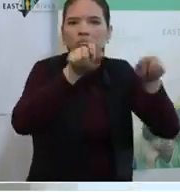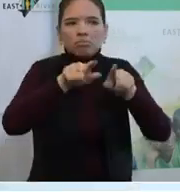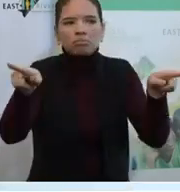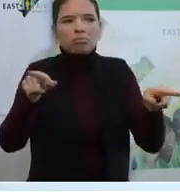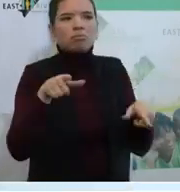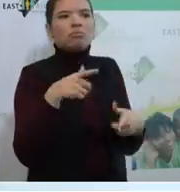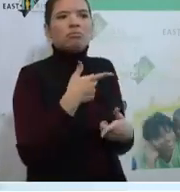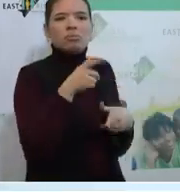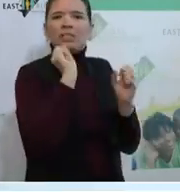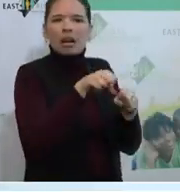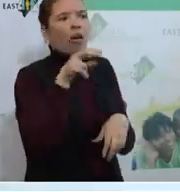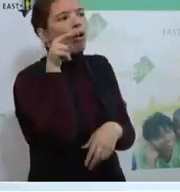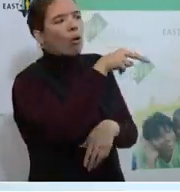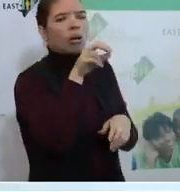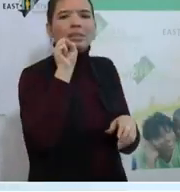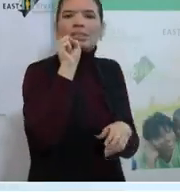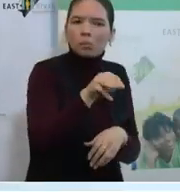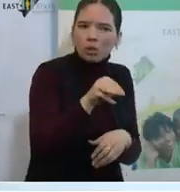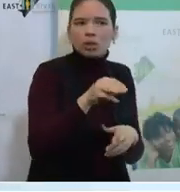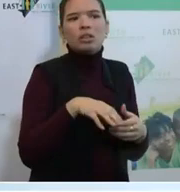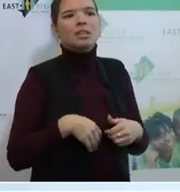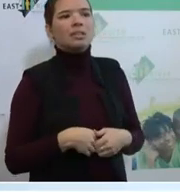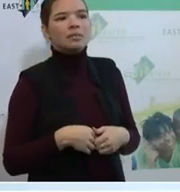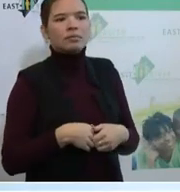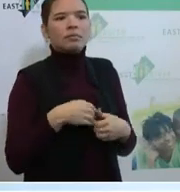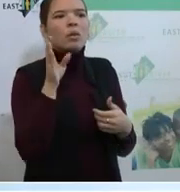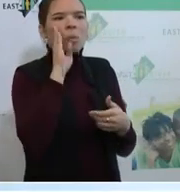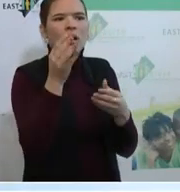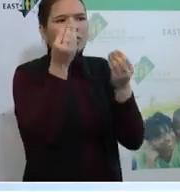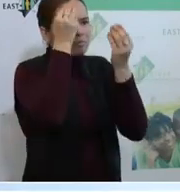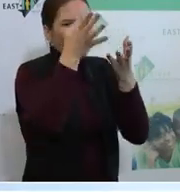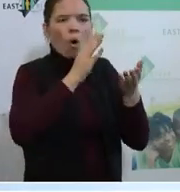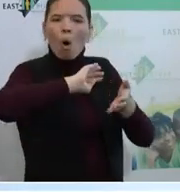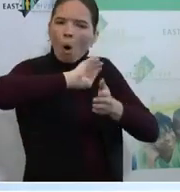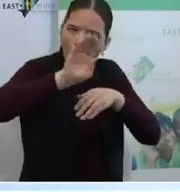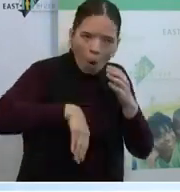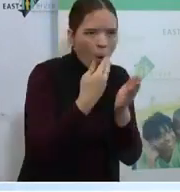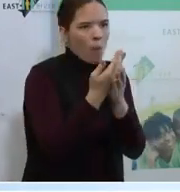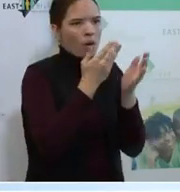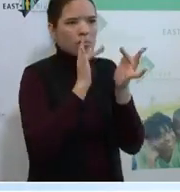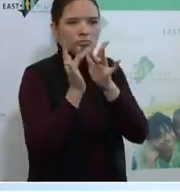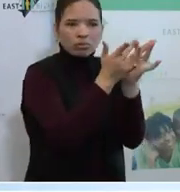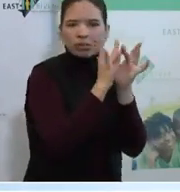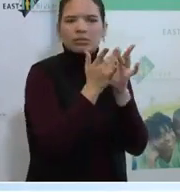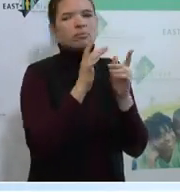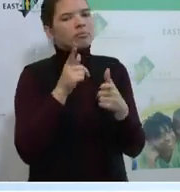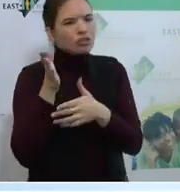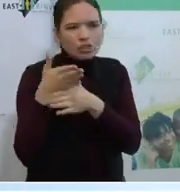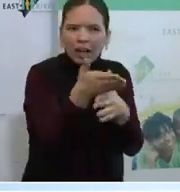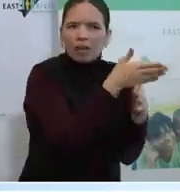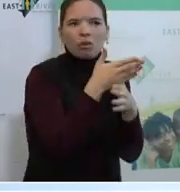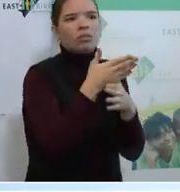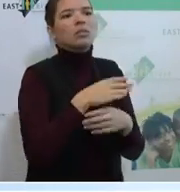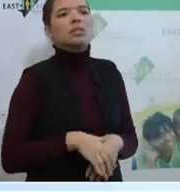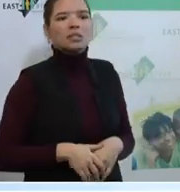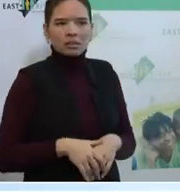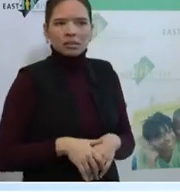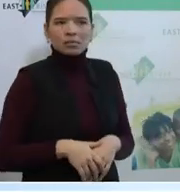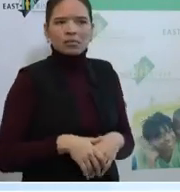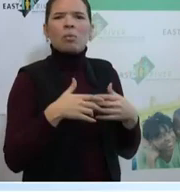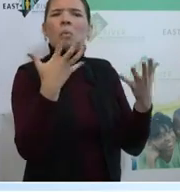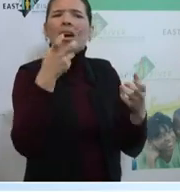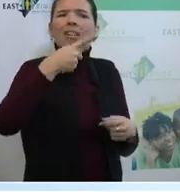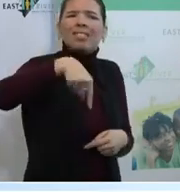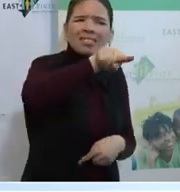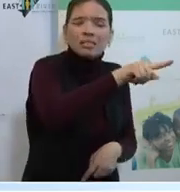going to ask all of our networks to do it. But I want people to be listening out, because there